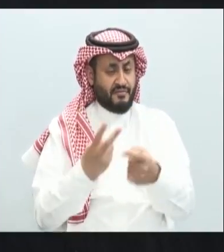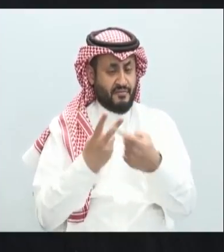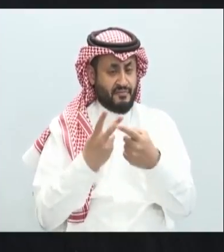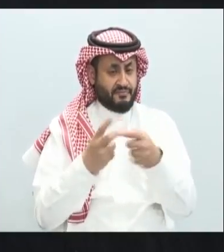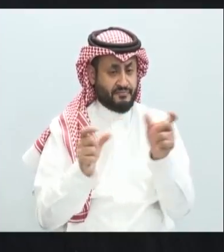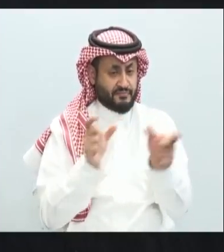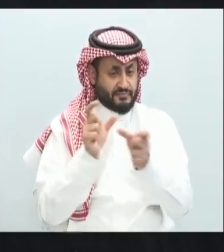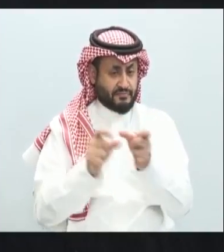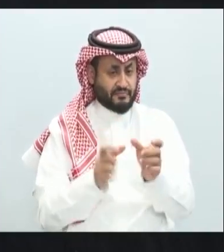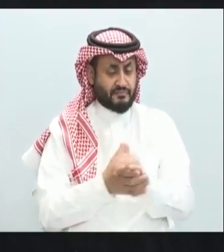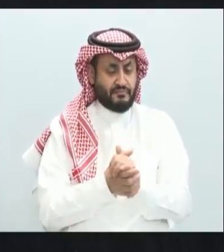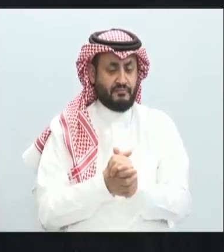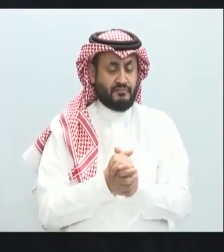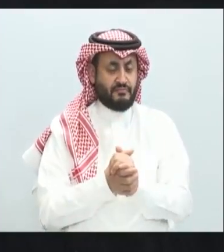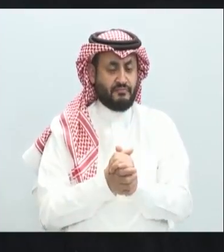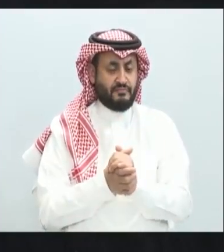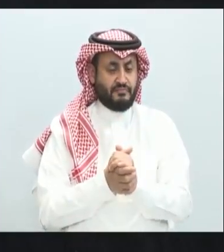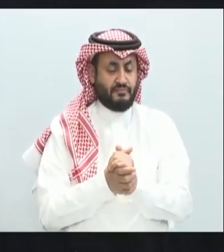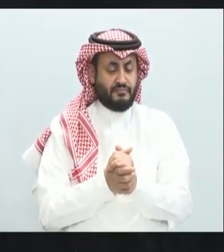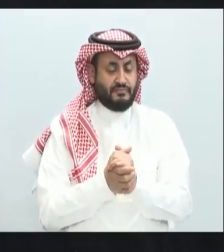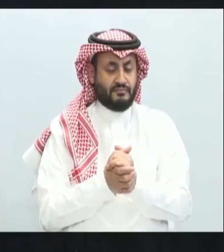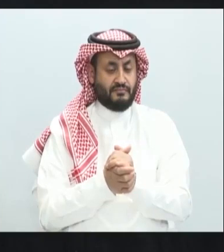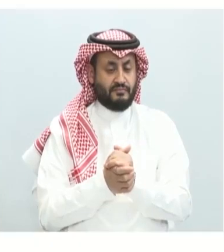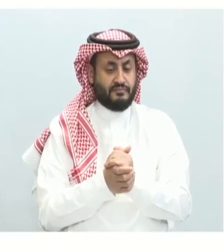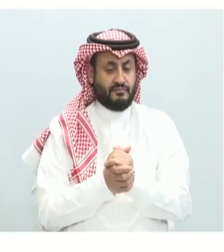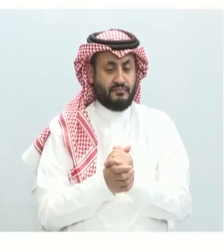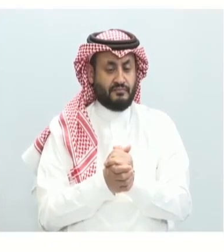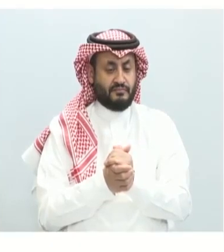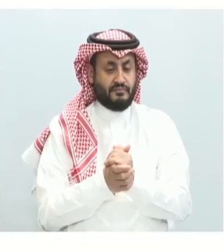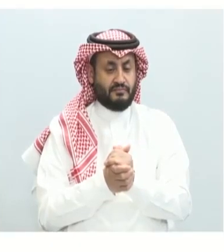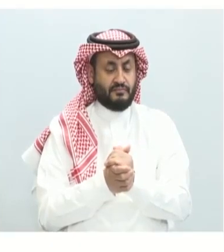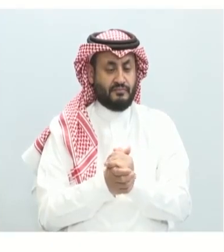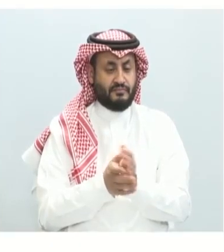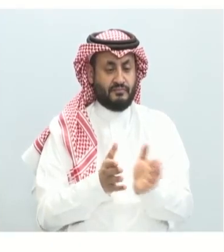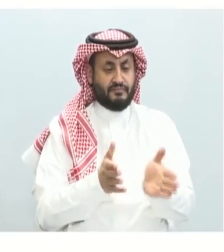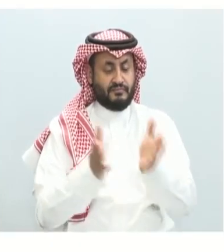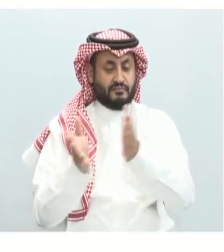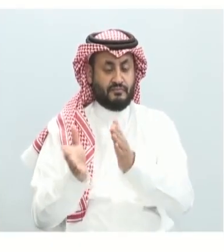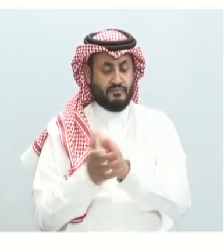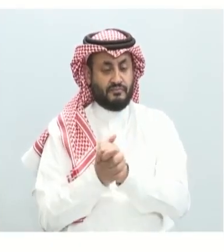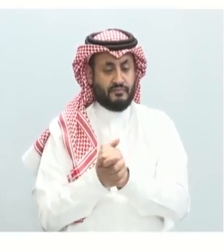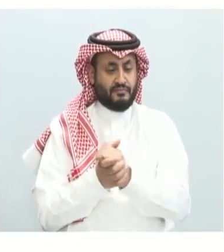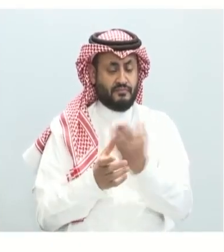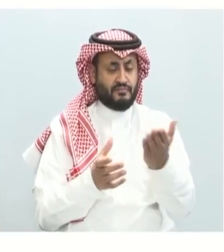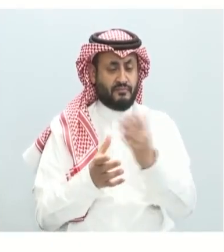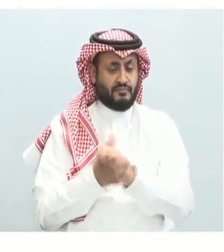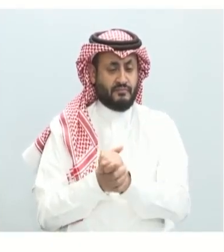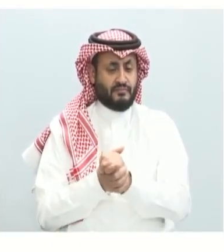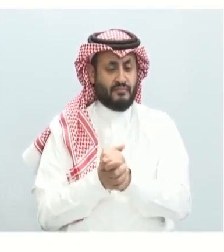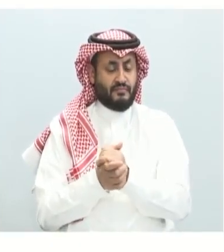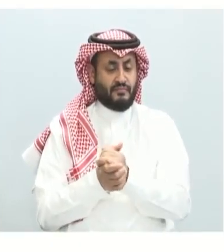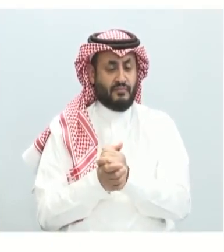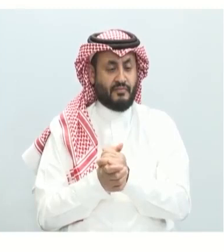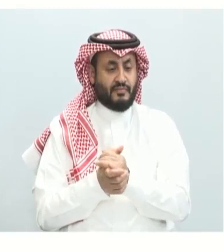did unscramble words to form a full sentence. And after this we had an